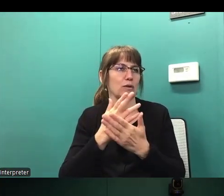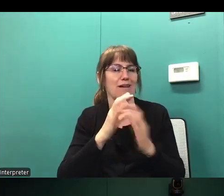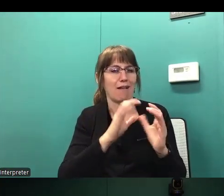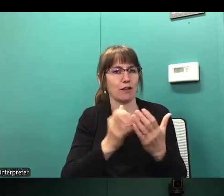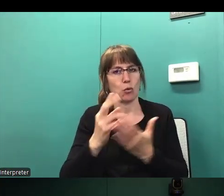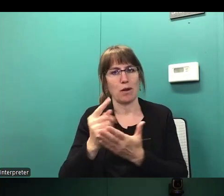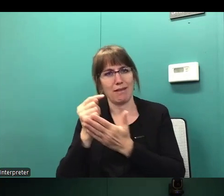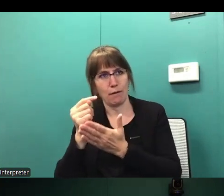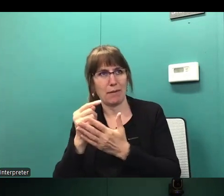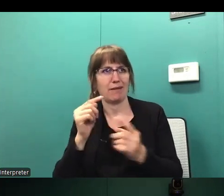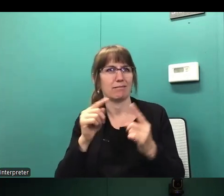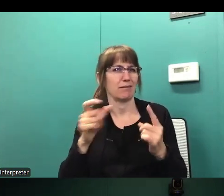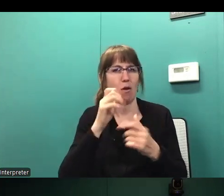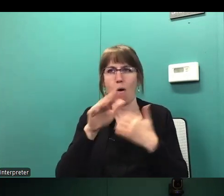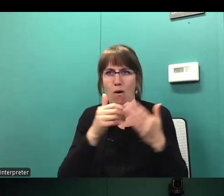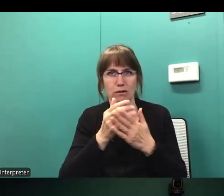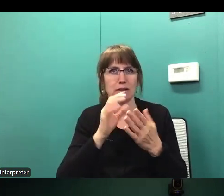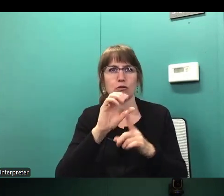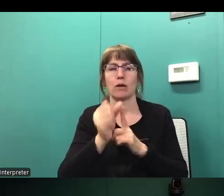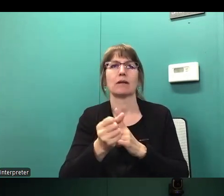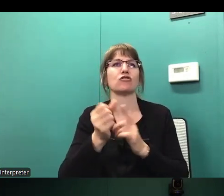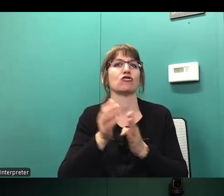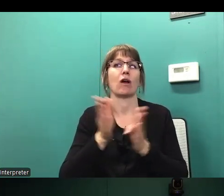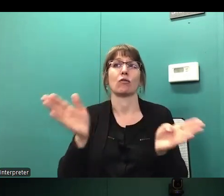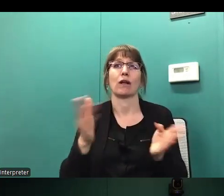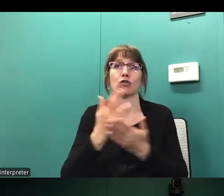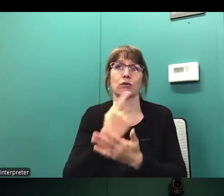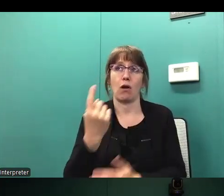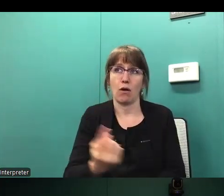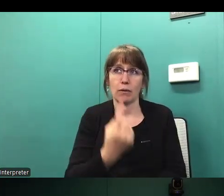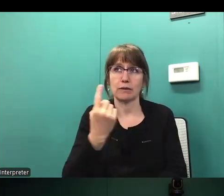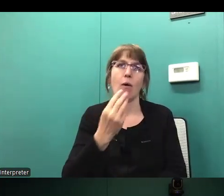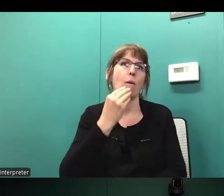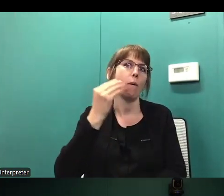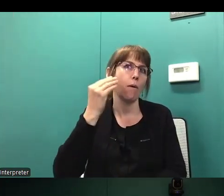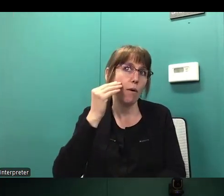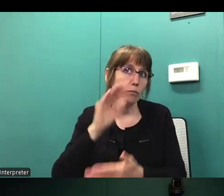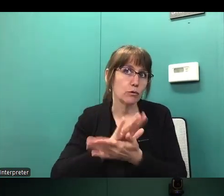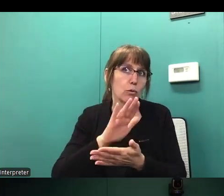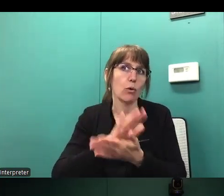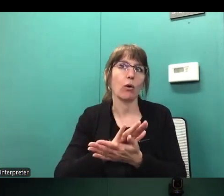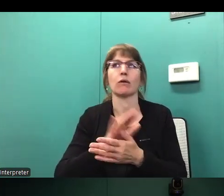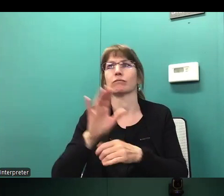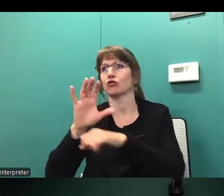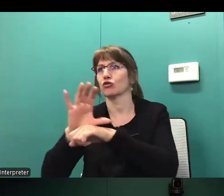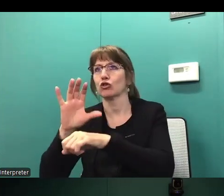across all situations. And then generalized is they're using it all the time, like home, school, everywhere,